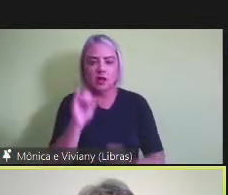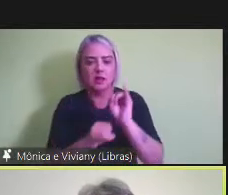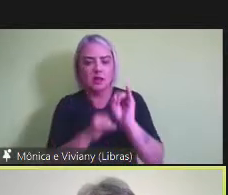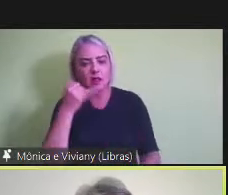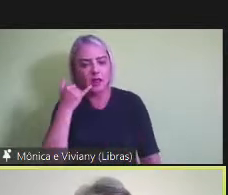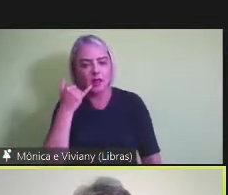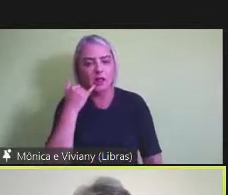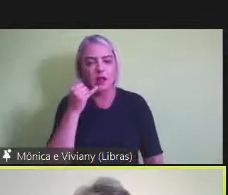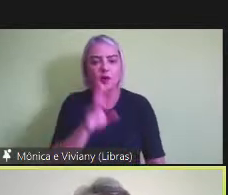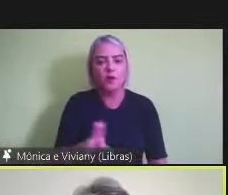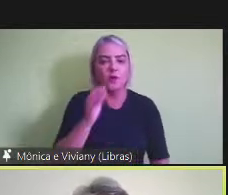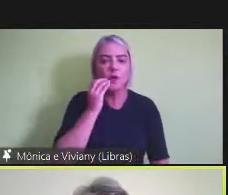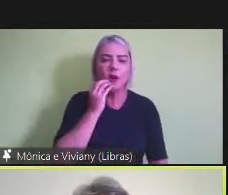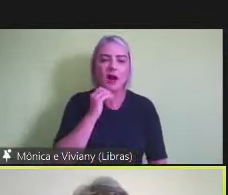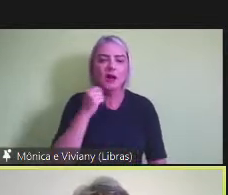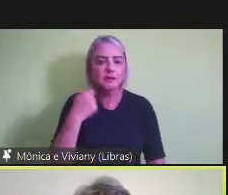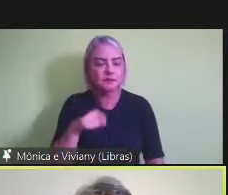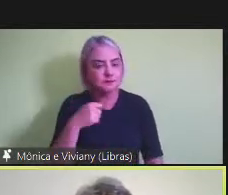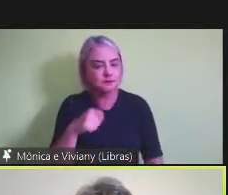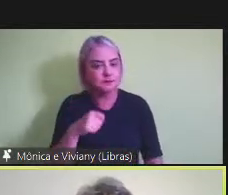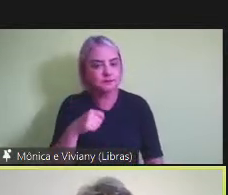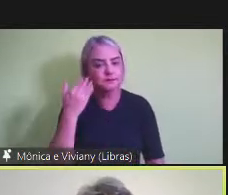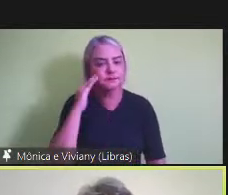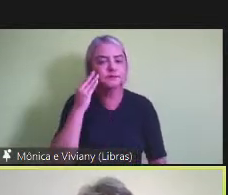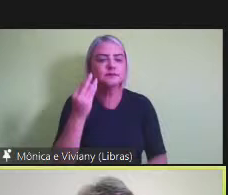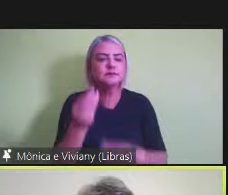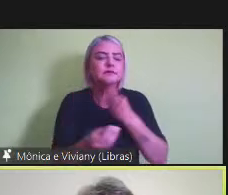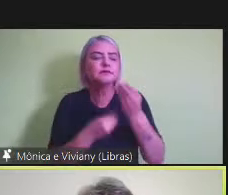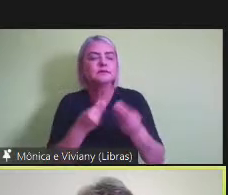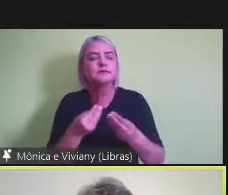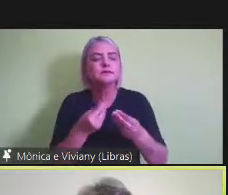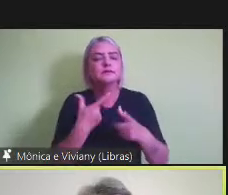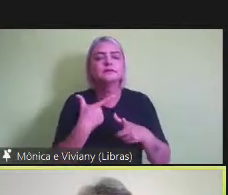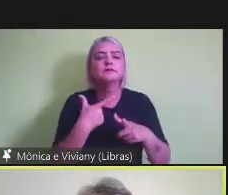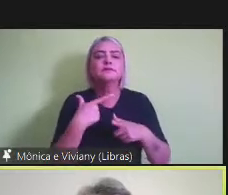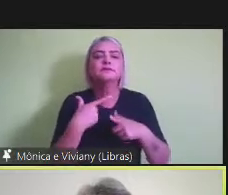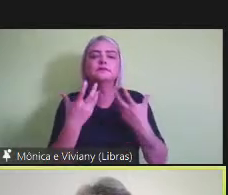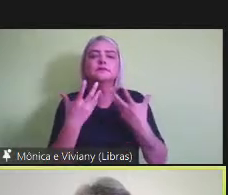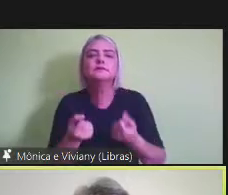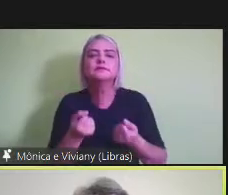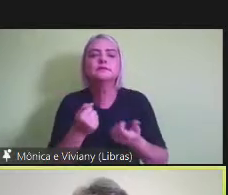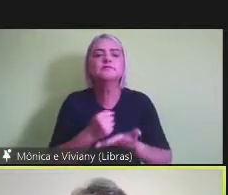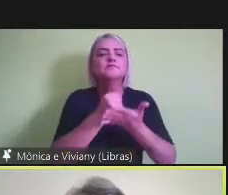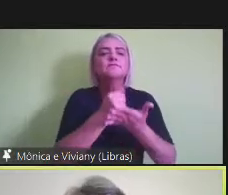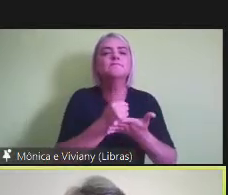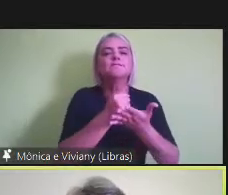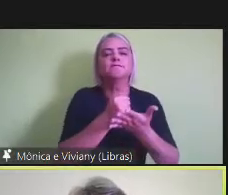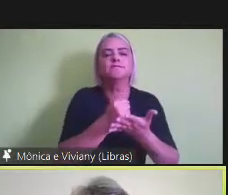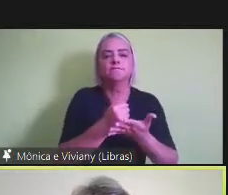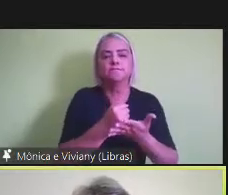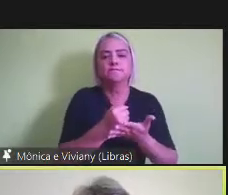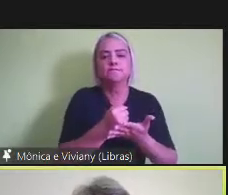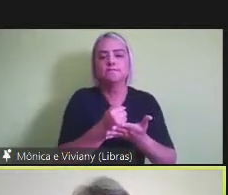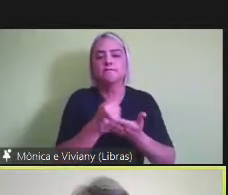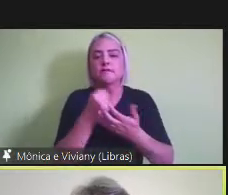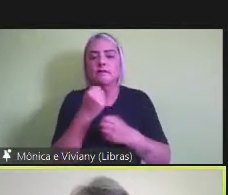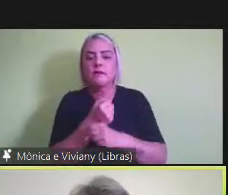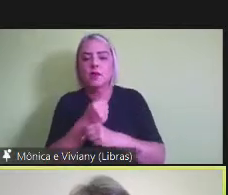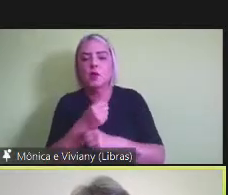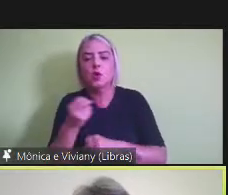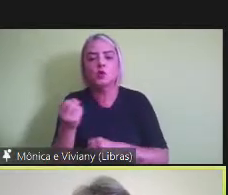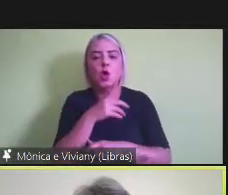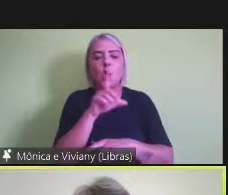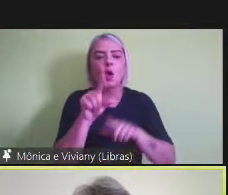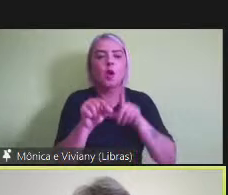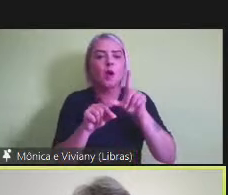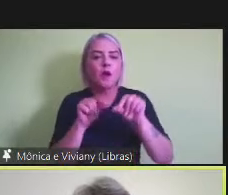the internet, that is necessary to understand so that we know what kind of support